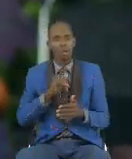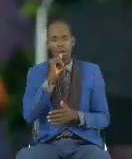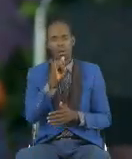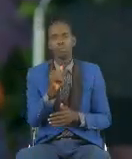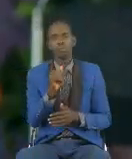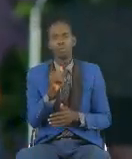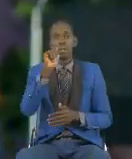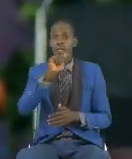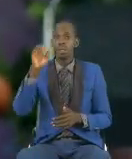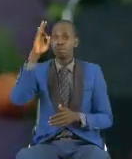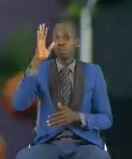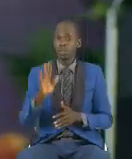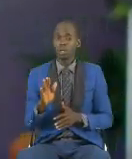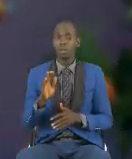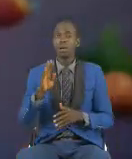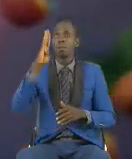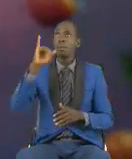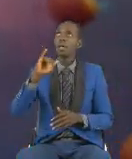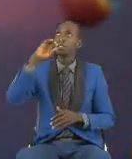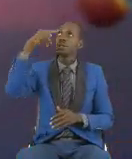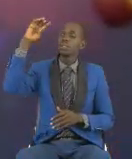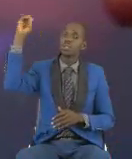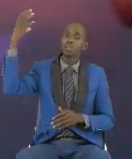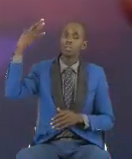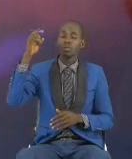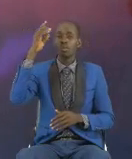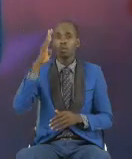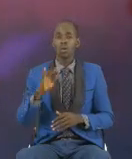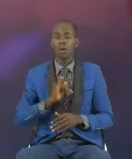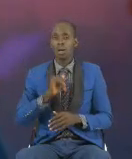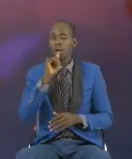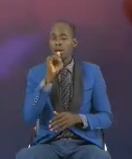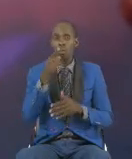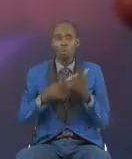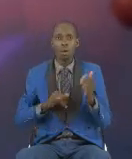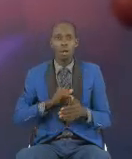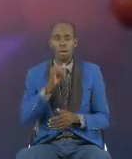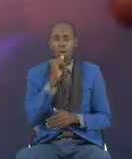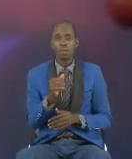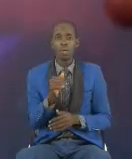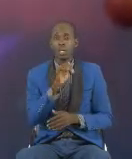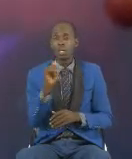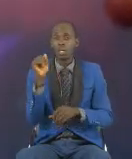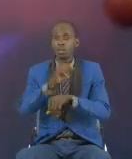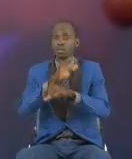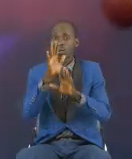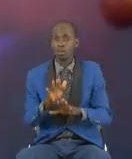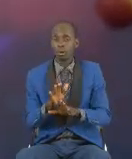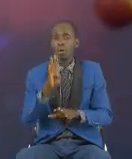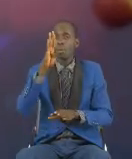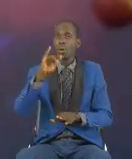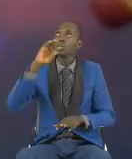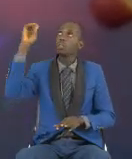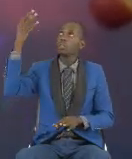the grace of God, I am what I am. A conqueror, by the grace of God,